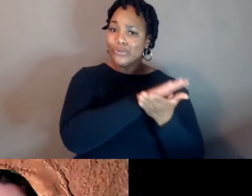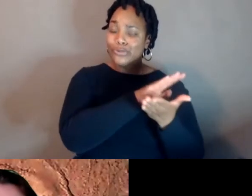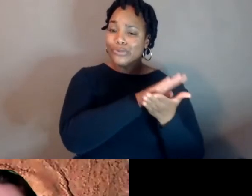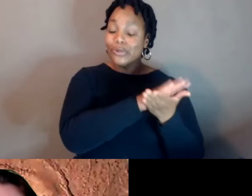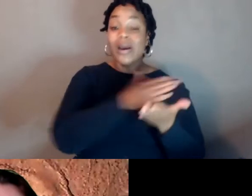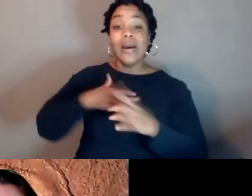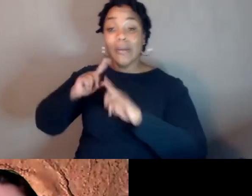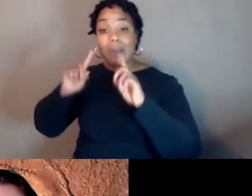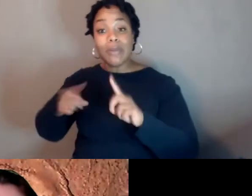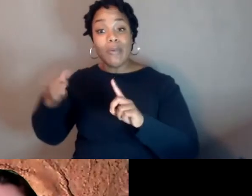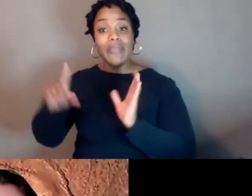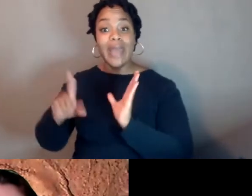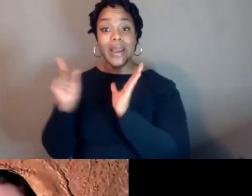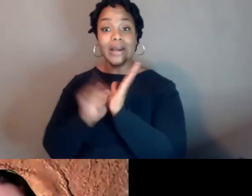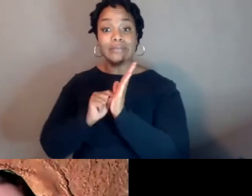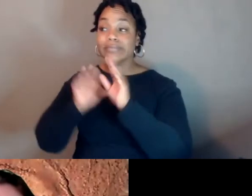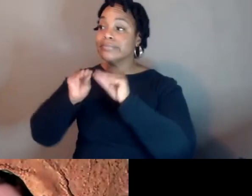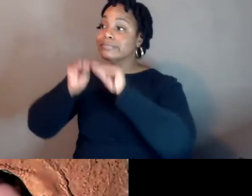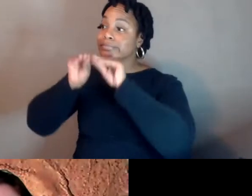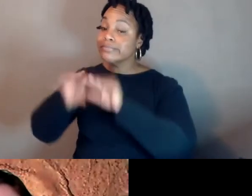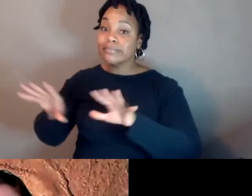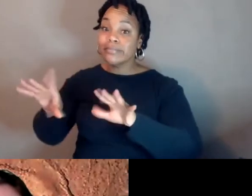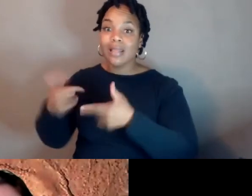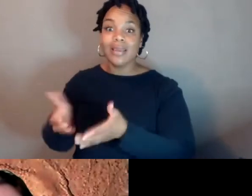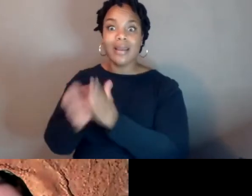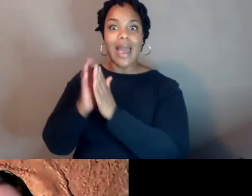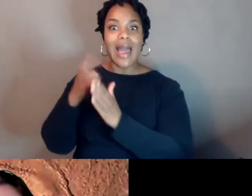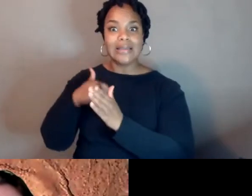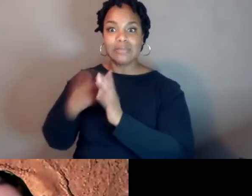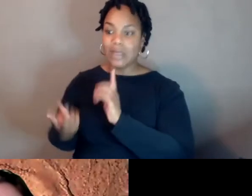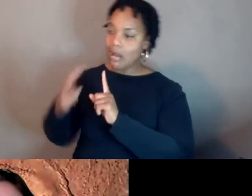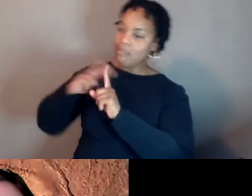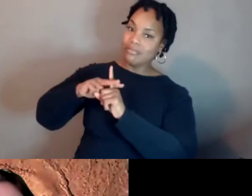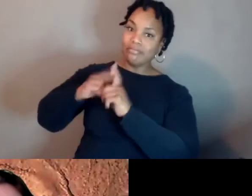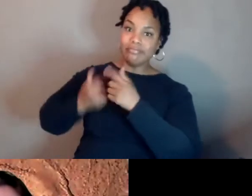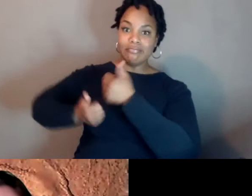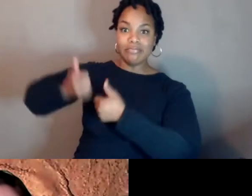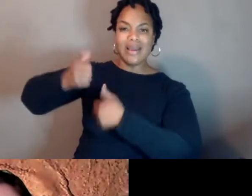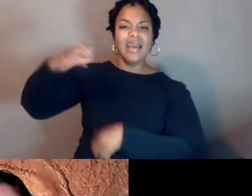serve as chair of education.